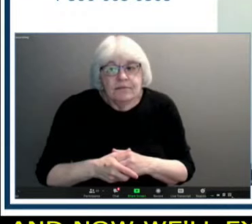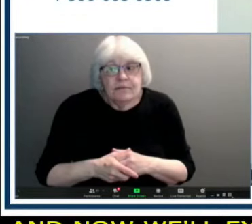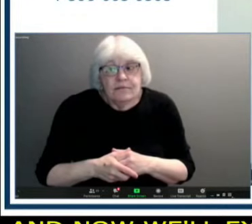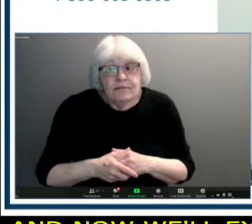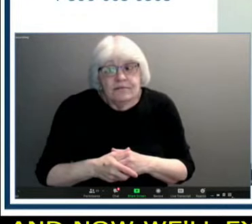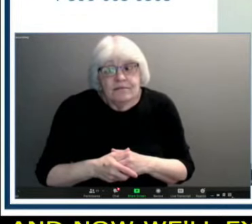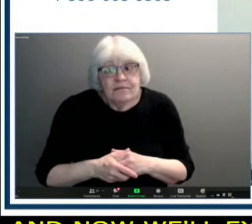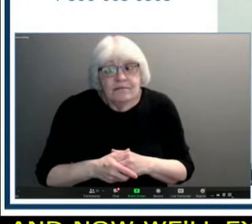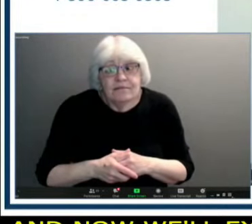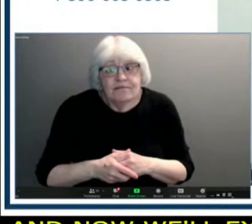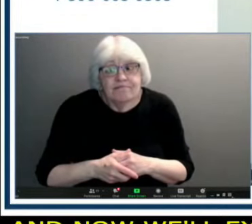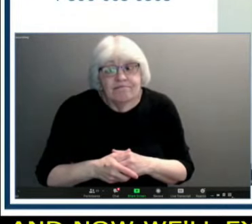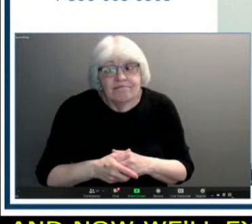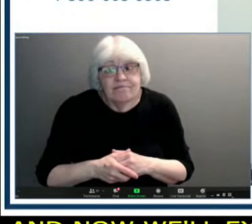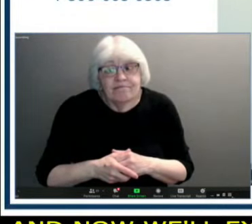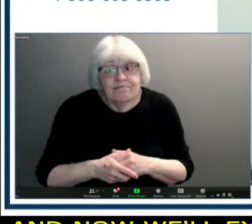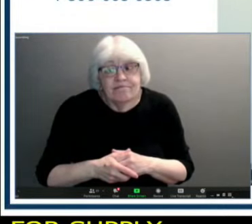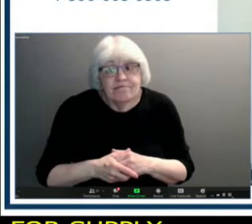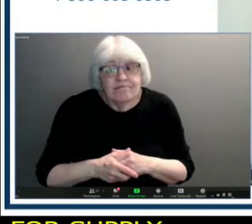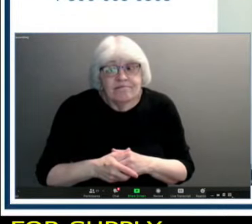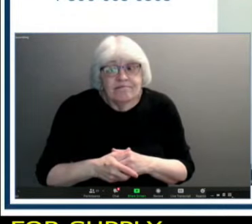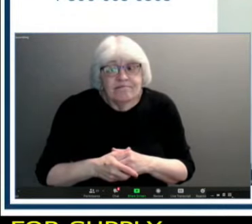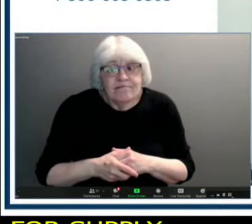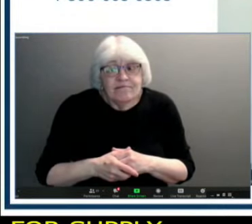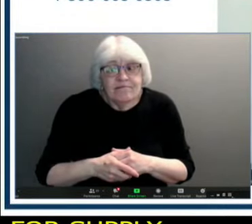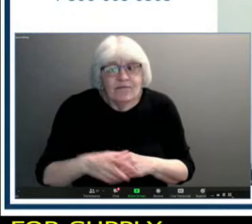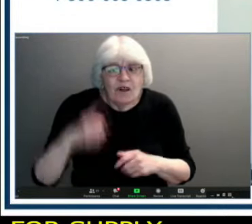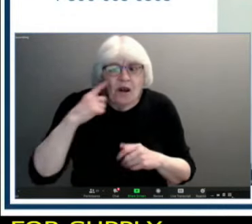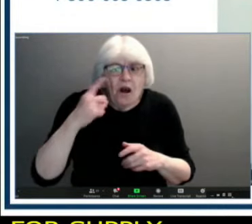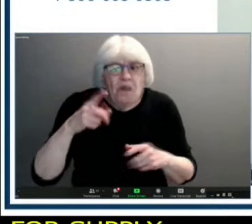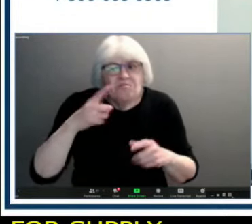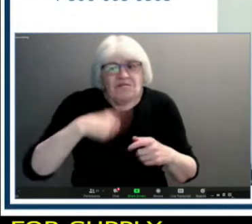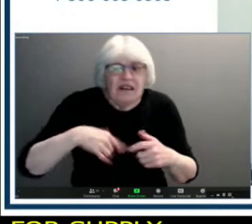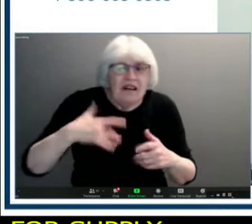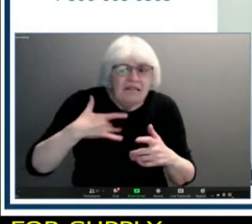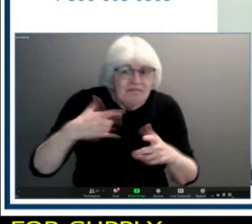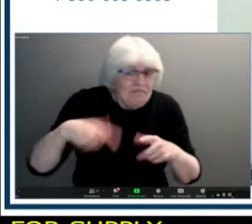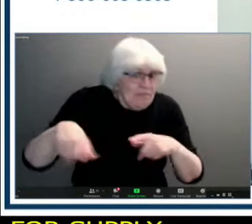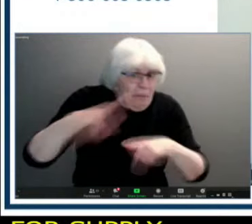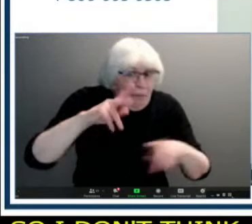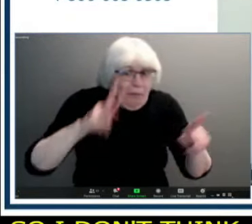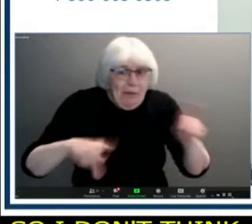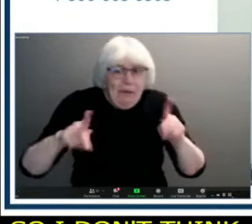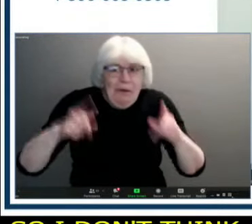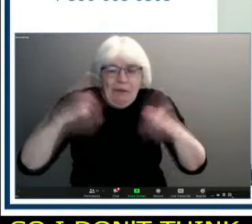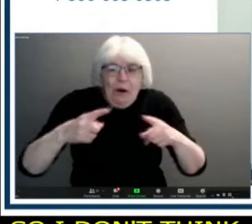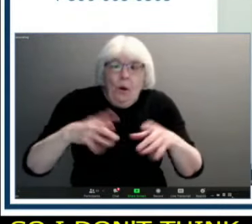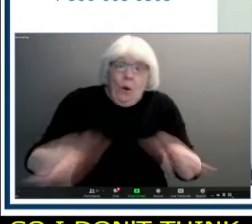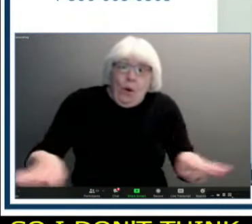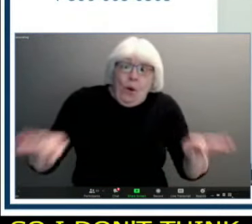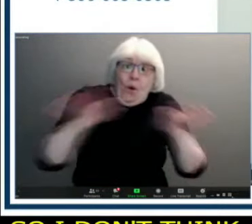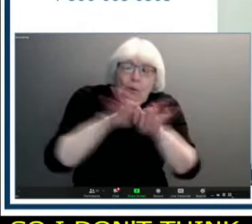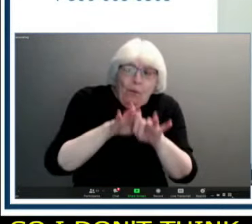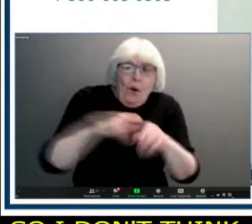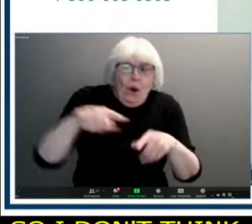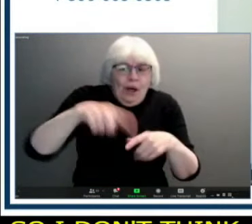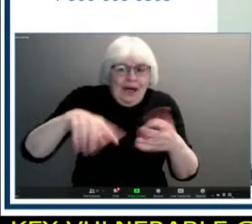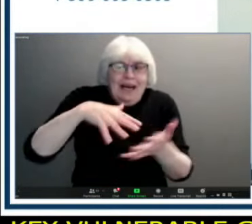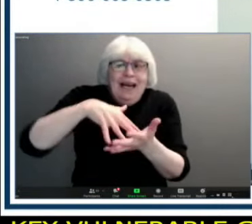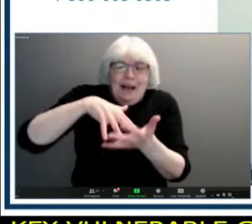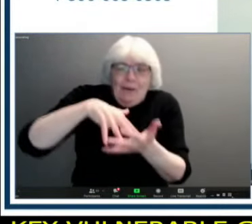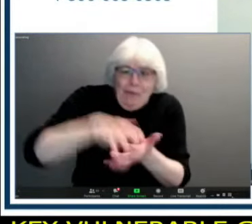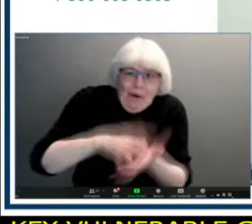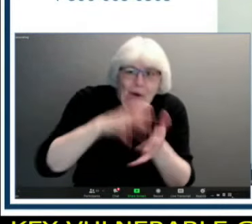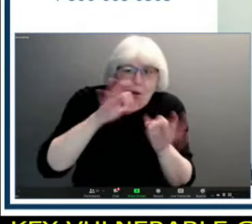getting these key vulnerable groups back with their boosters and vaccinations first was the right way. So we'll expand the focus. The boosters are